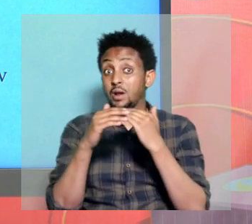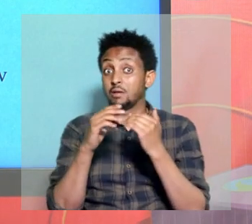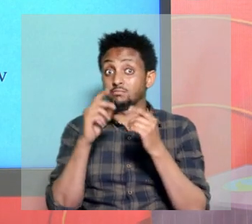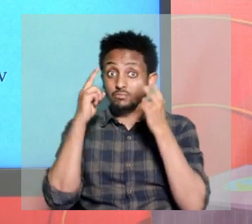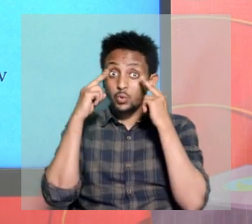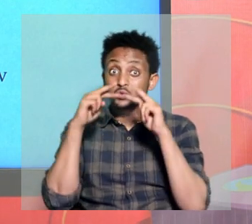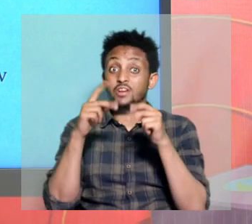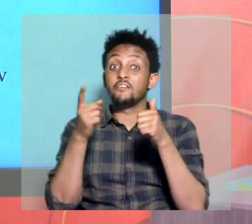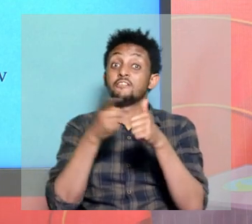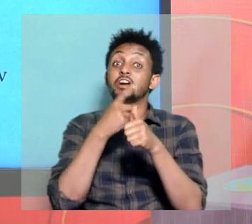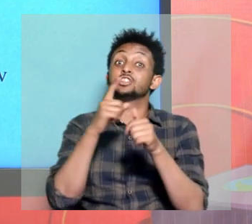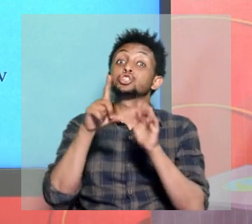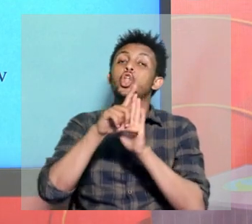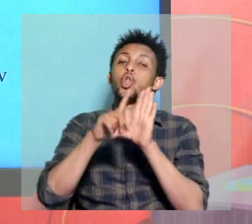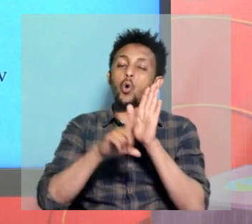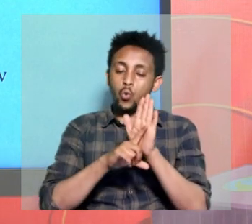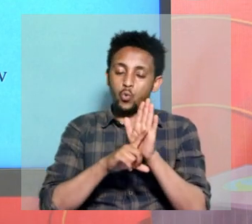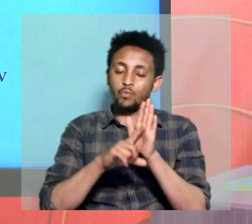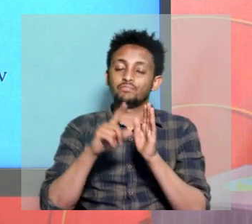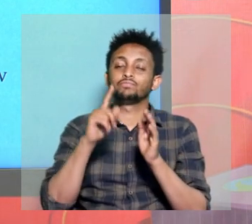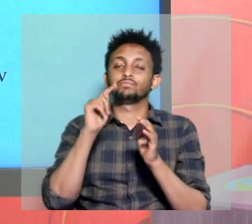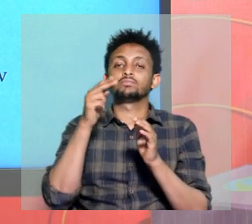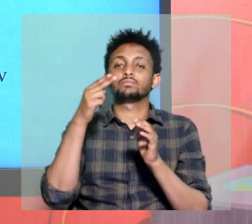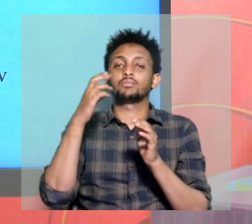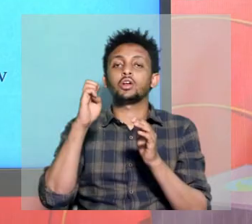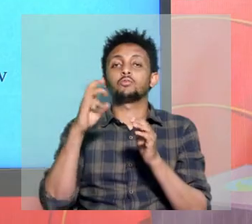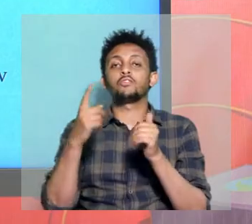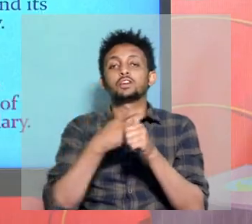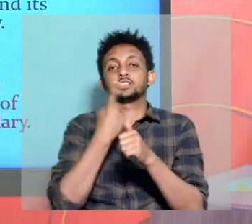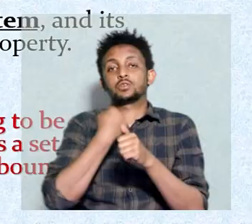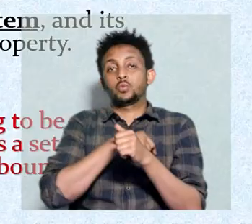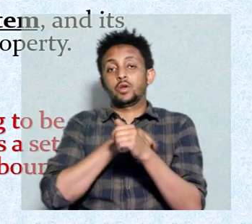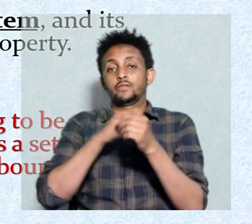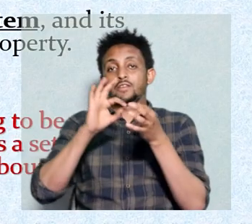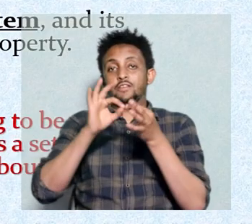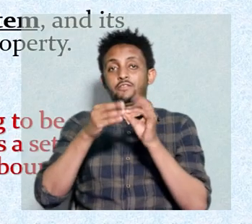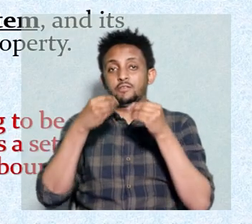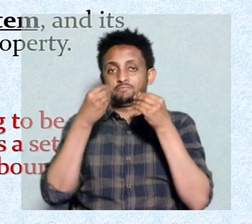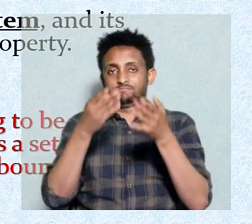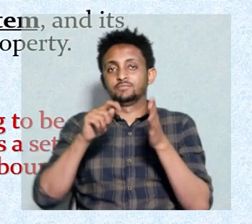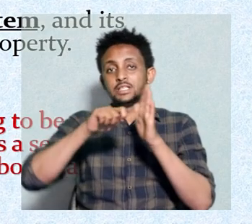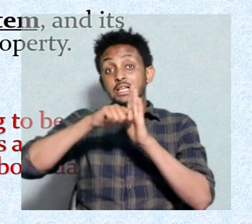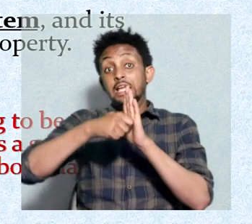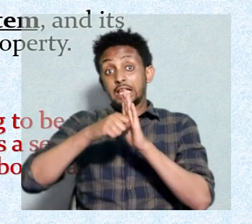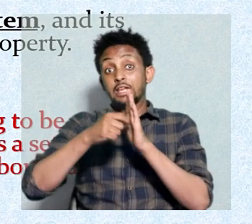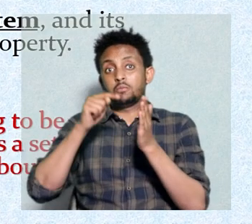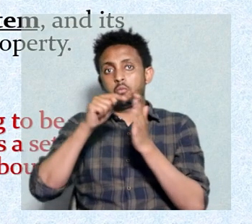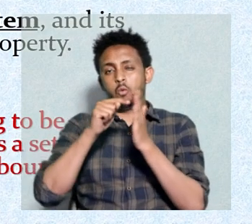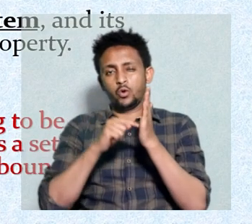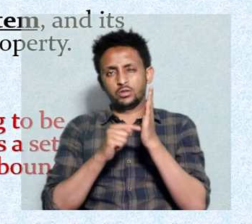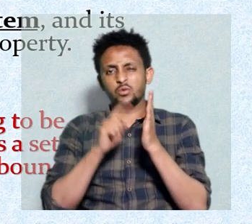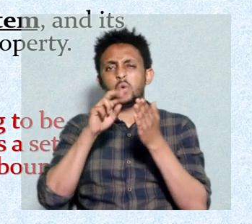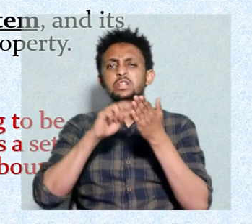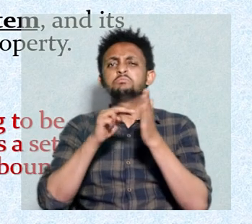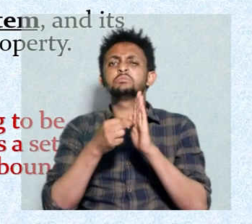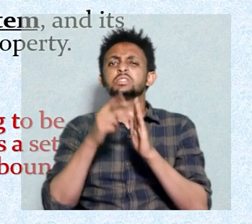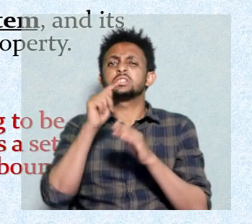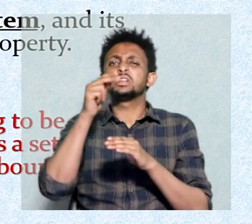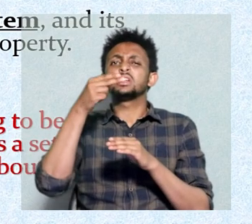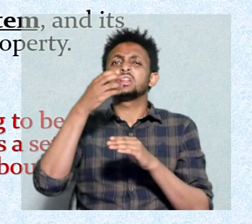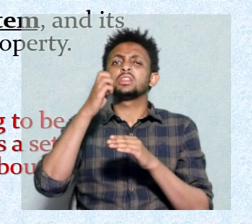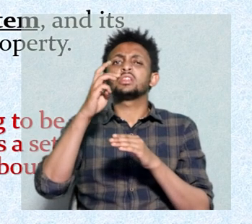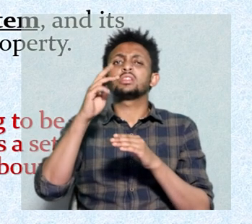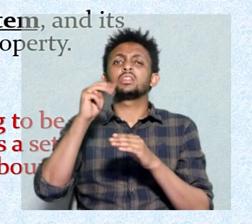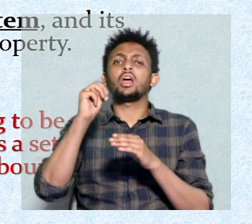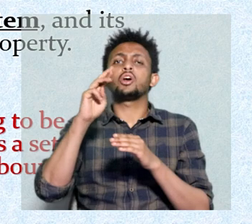on first law of thermodynamics. First, let's try to define some of the key points. What does it mean by